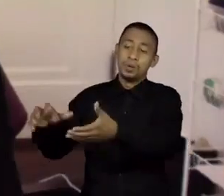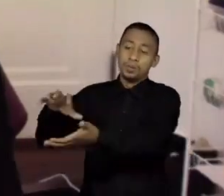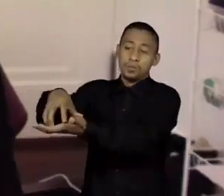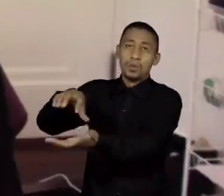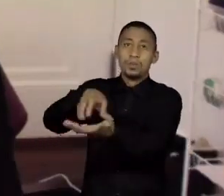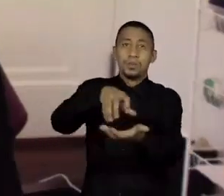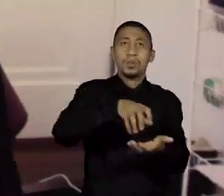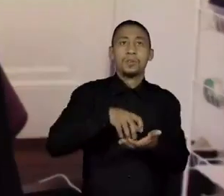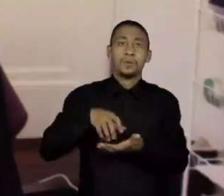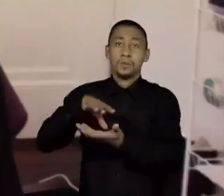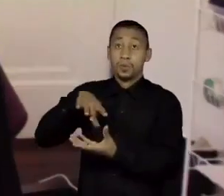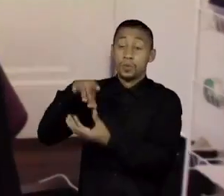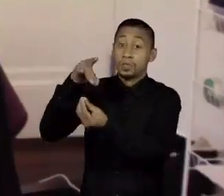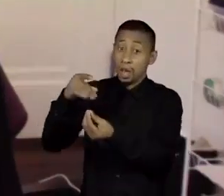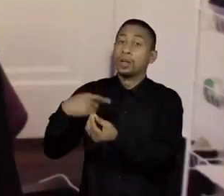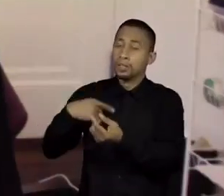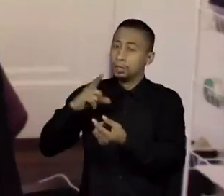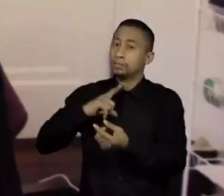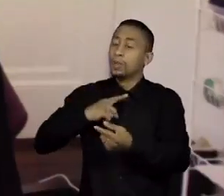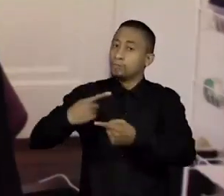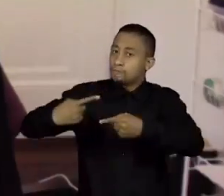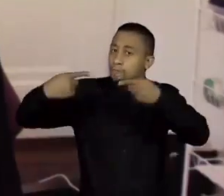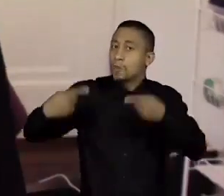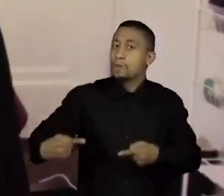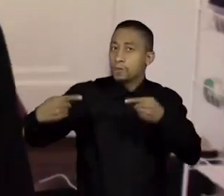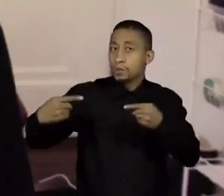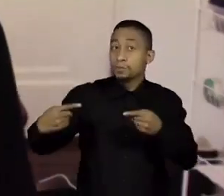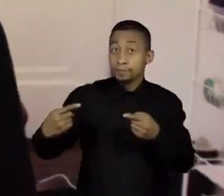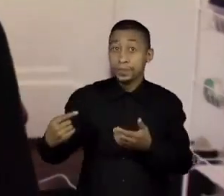democratic institutions being challenged